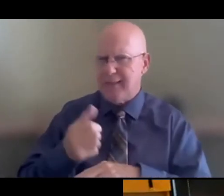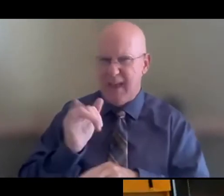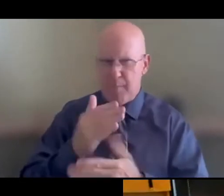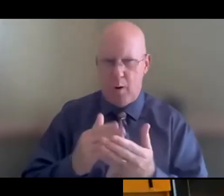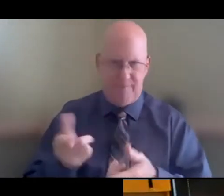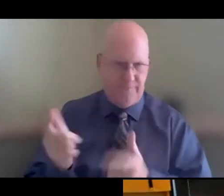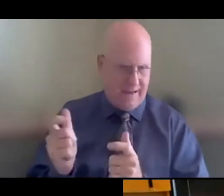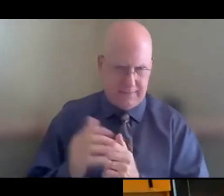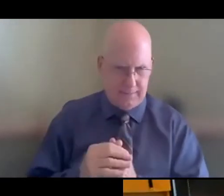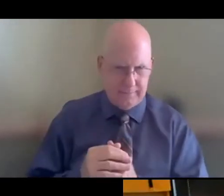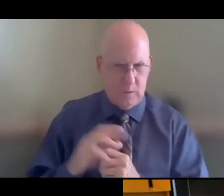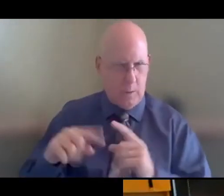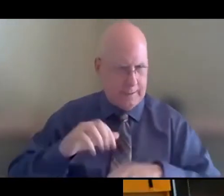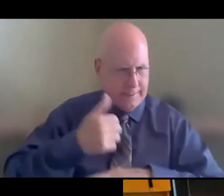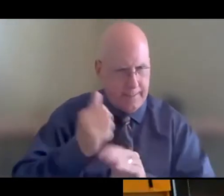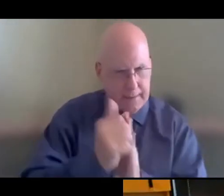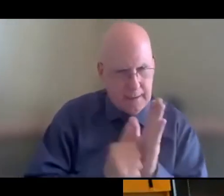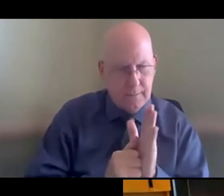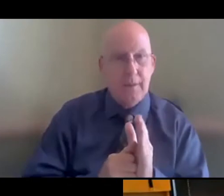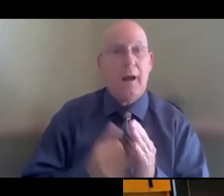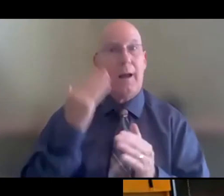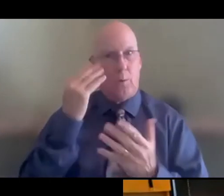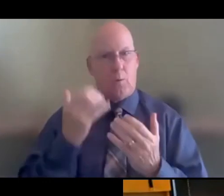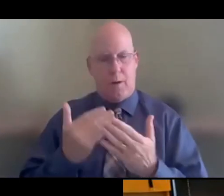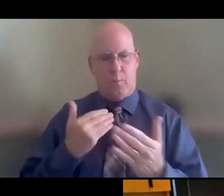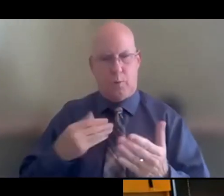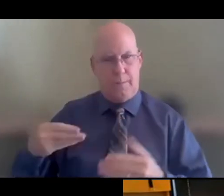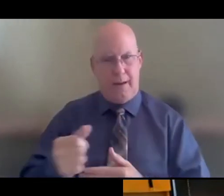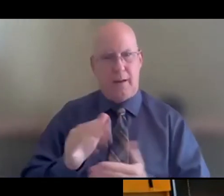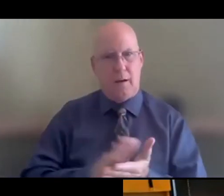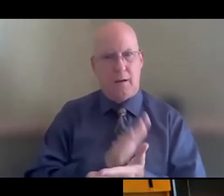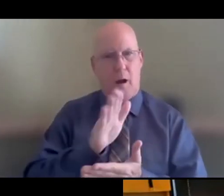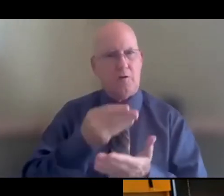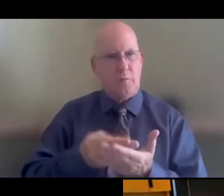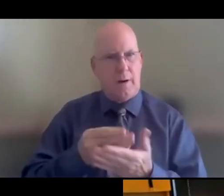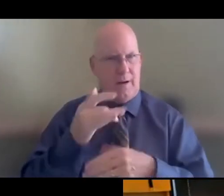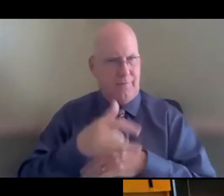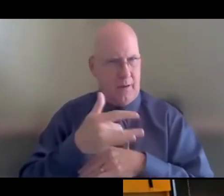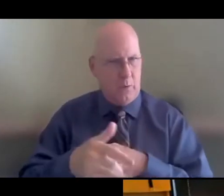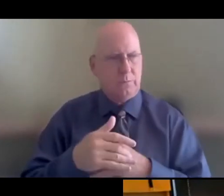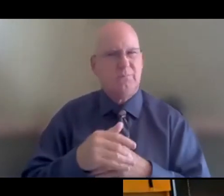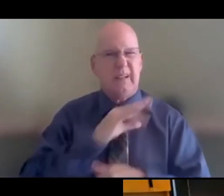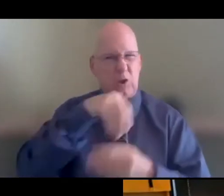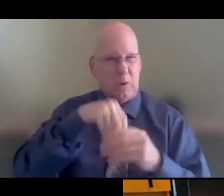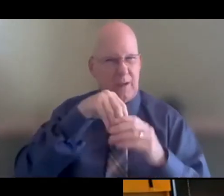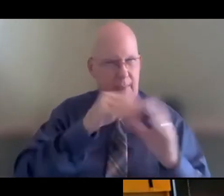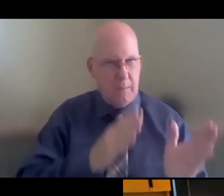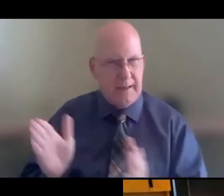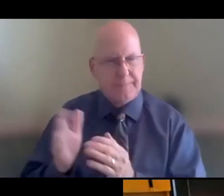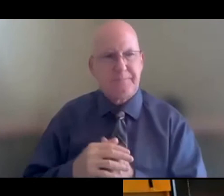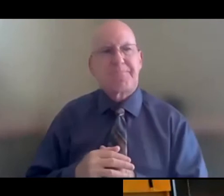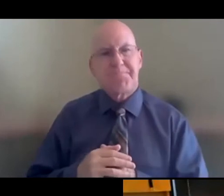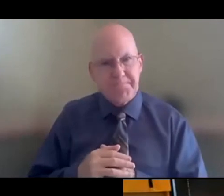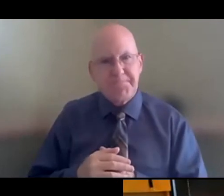got it set up. And then I knew I wanted that prepaid college plan in place for her as well as part of our overall plan. So